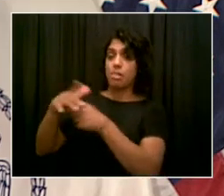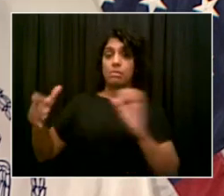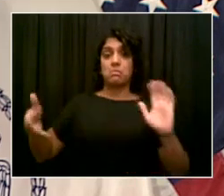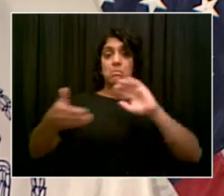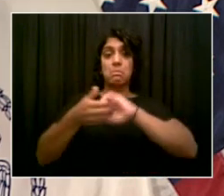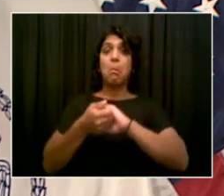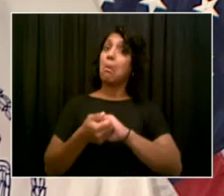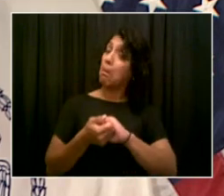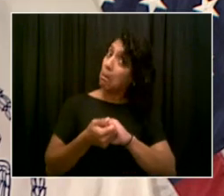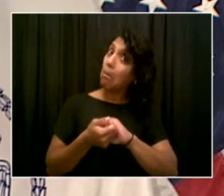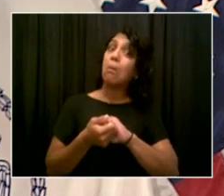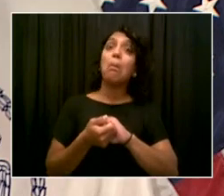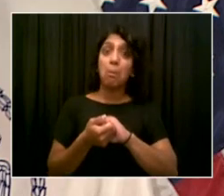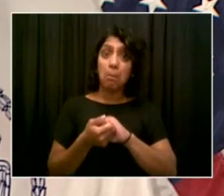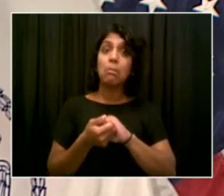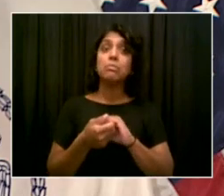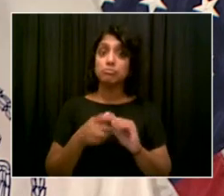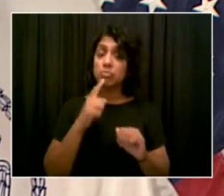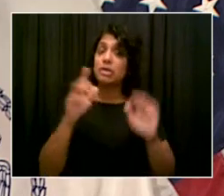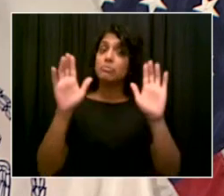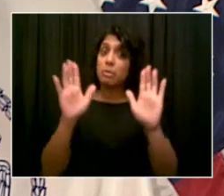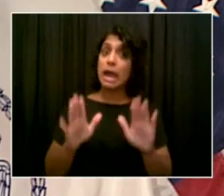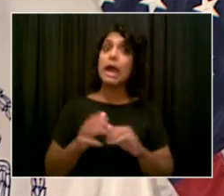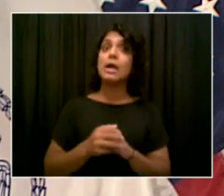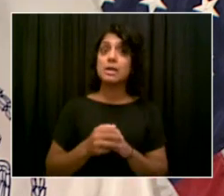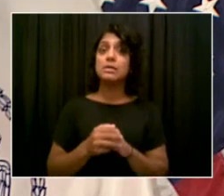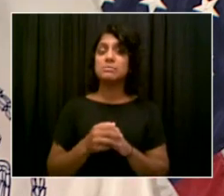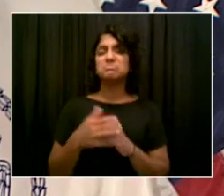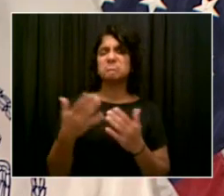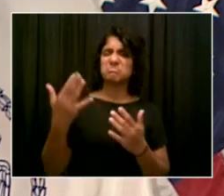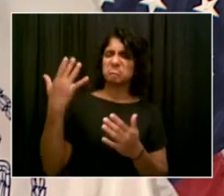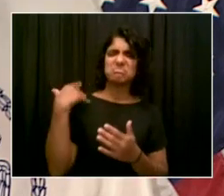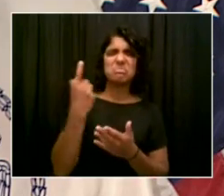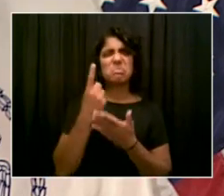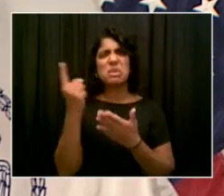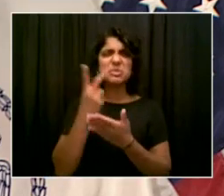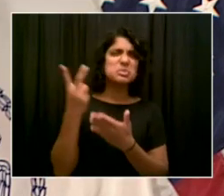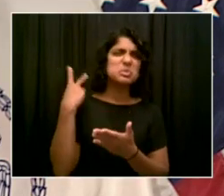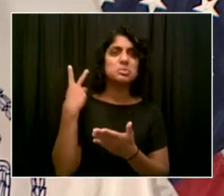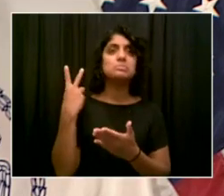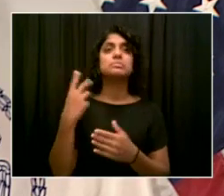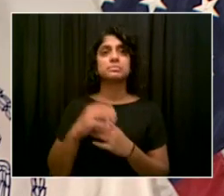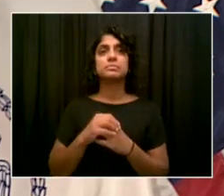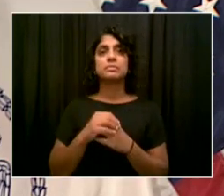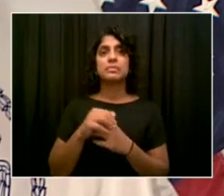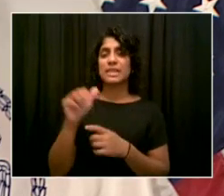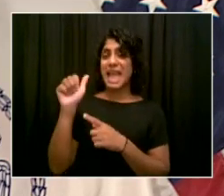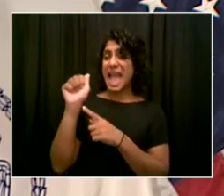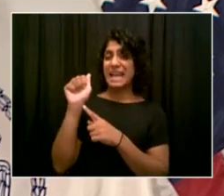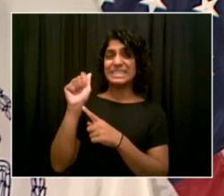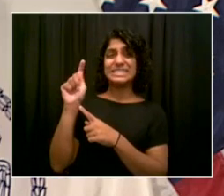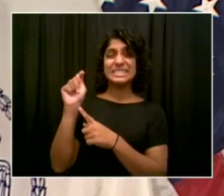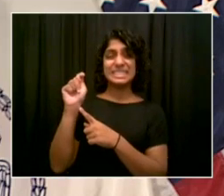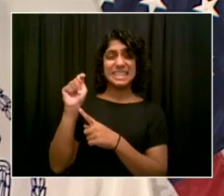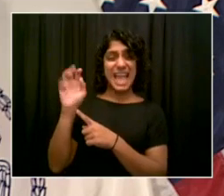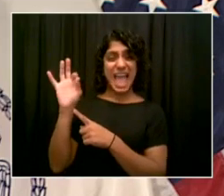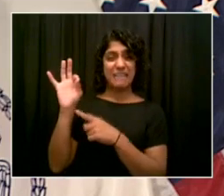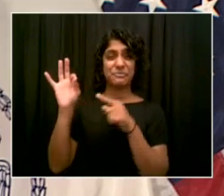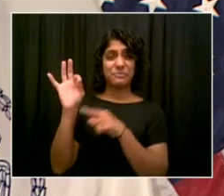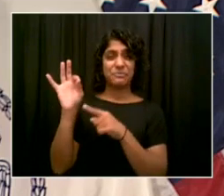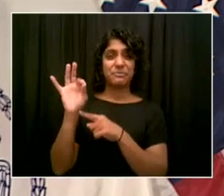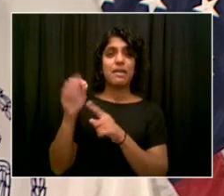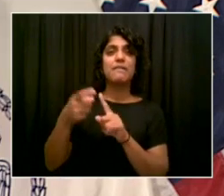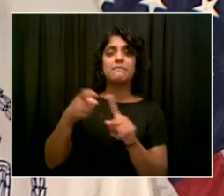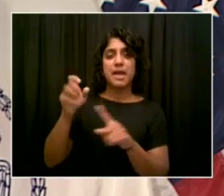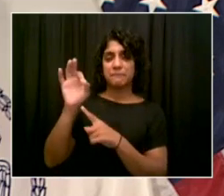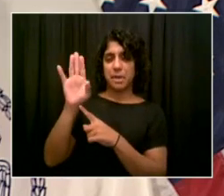about efforts that are happening right now, very close coordination between ATF and NYPD in that same vein. So this is definitely what we want to see more